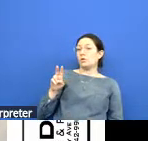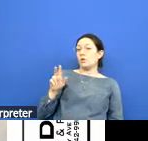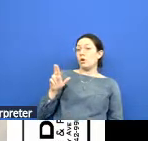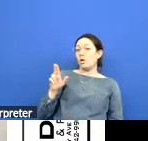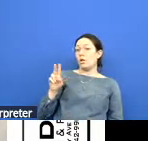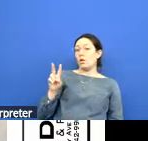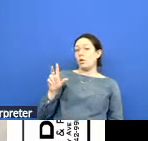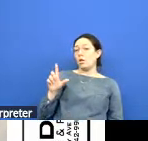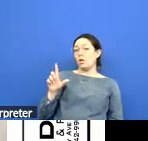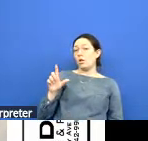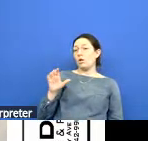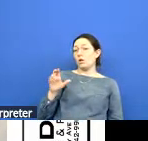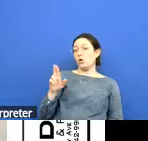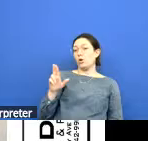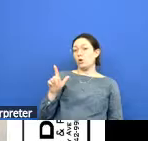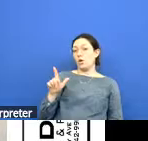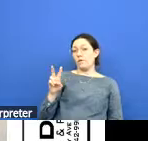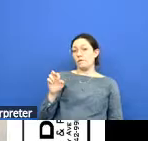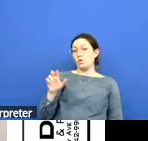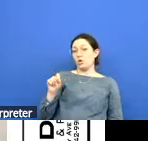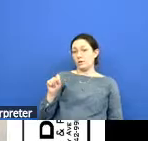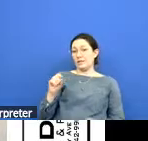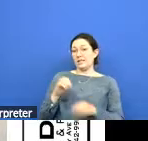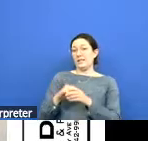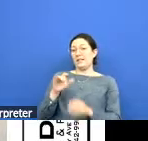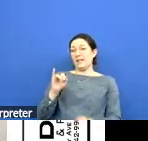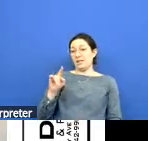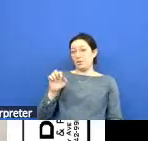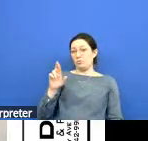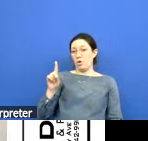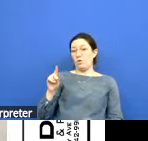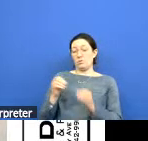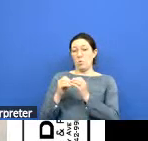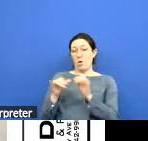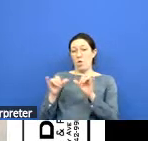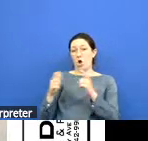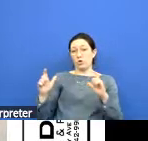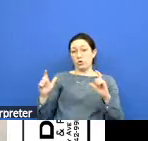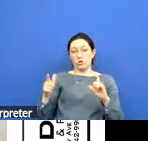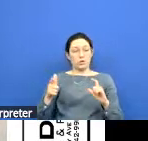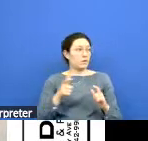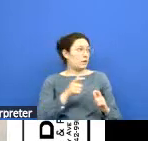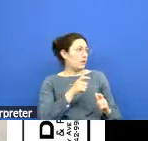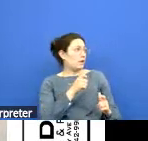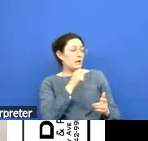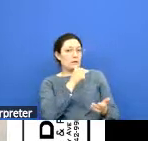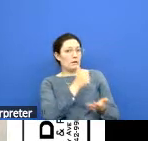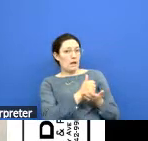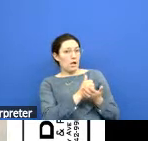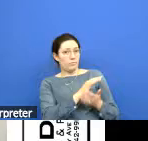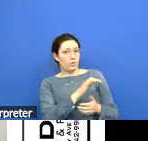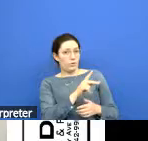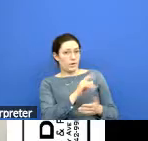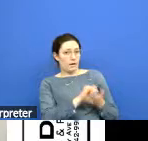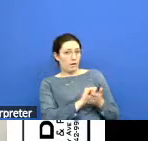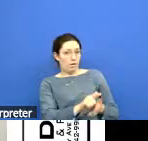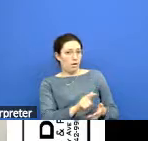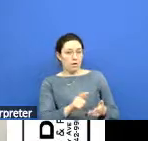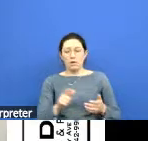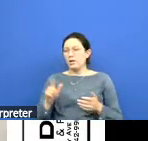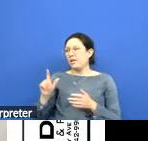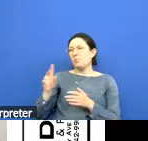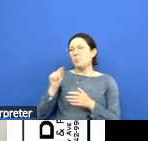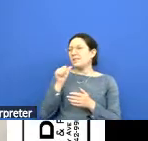actually larger than it was. And it didn't help the creek flow at all. Oh, it didn't hurt it either, though. I'm telling